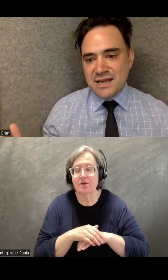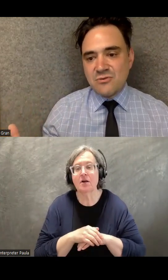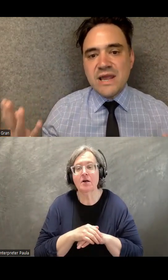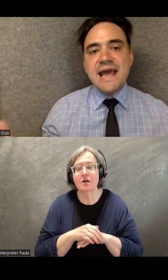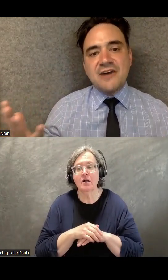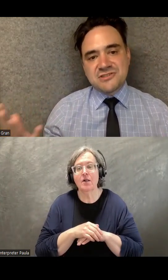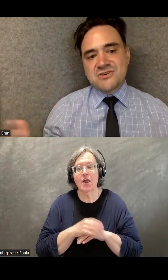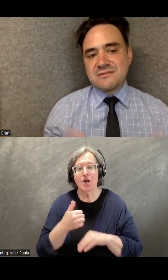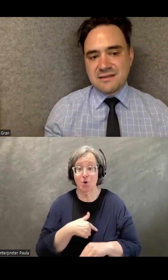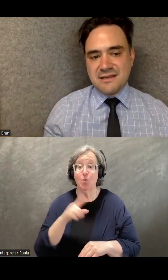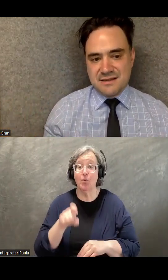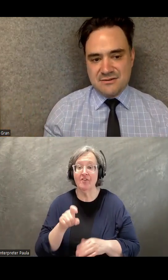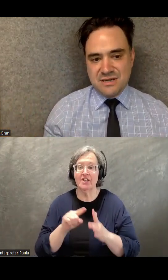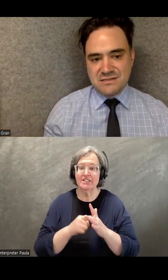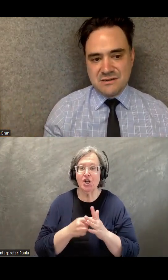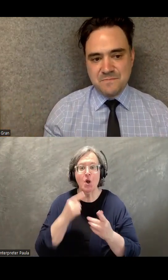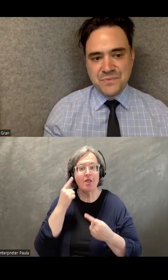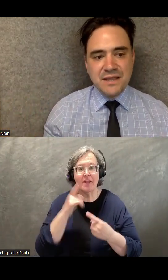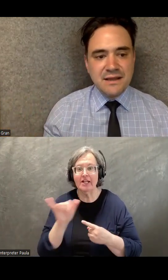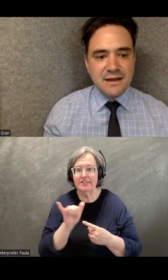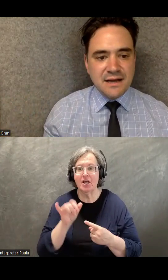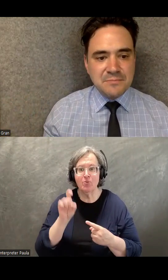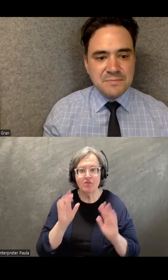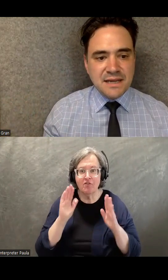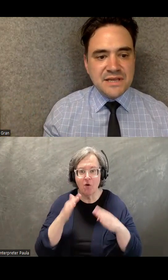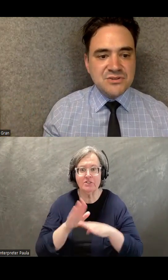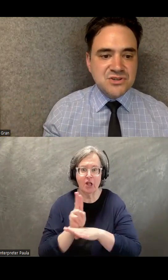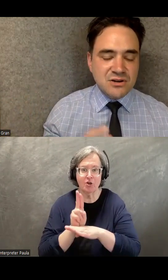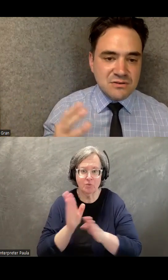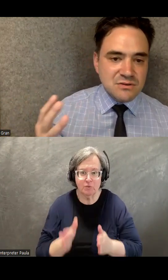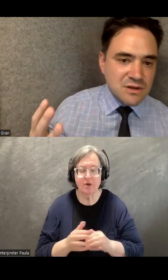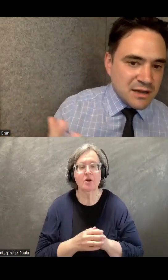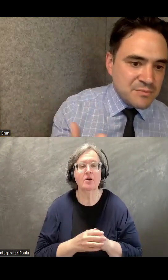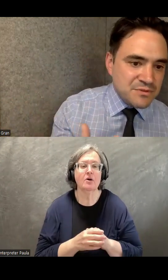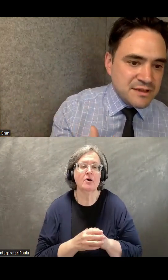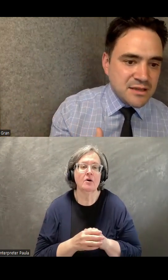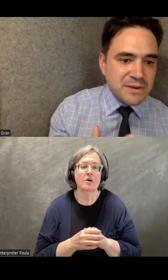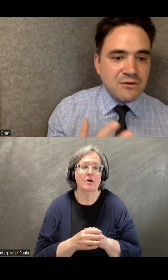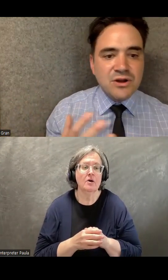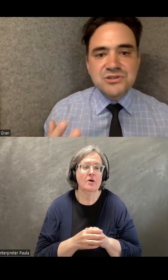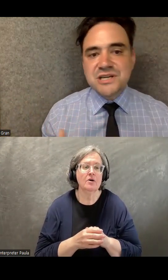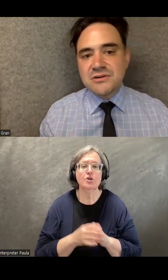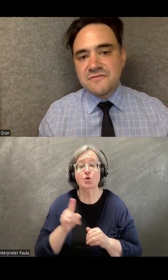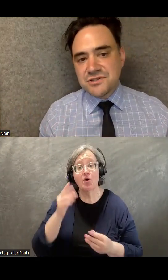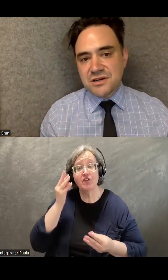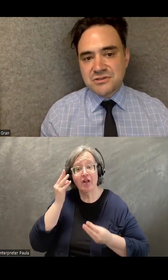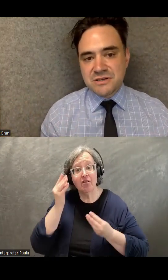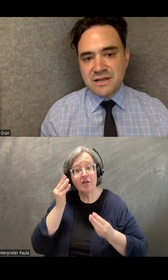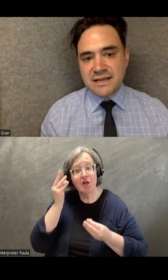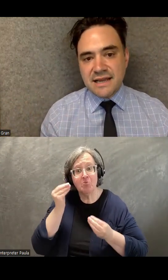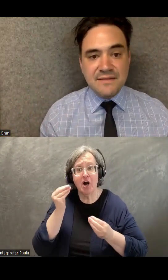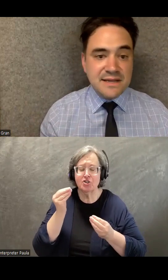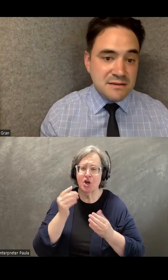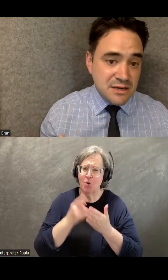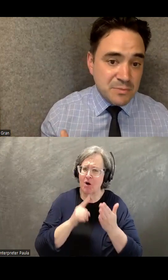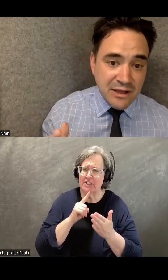this way. We have to start thinking that way too. And then you start thinking about what your shared infrastructure would be